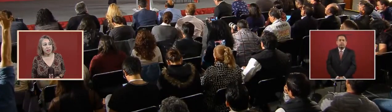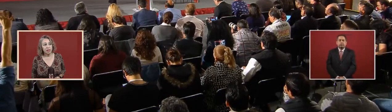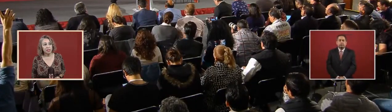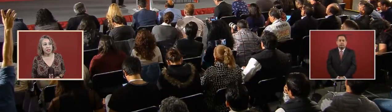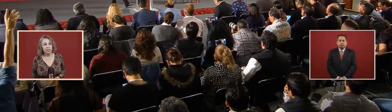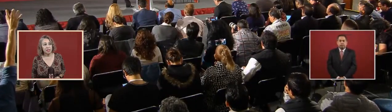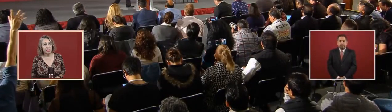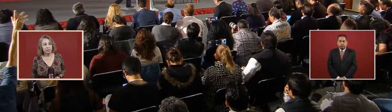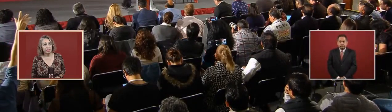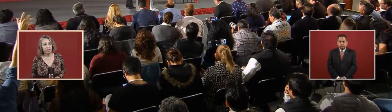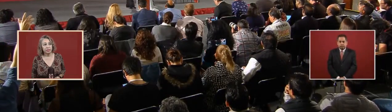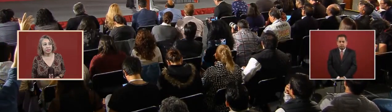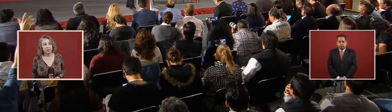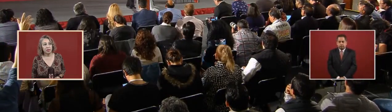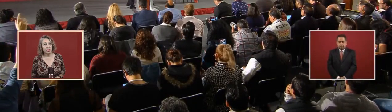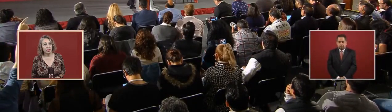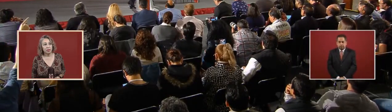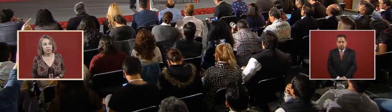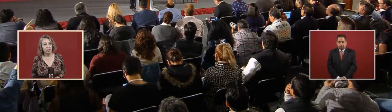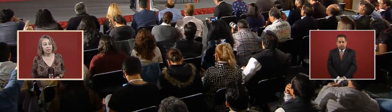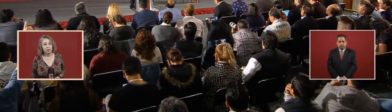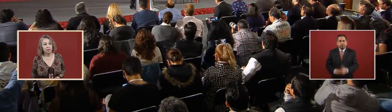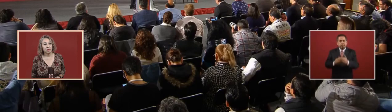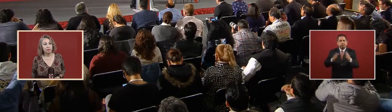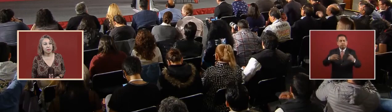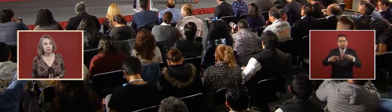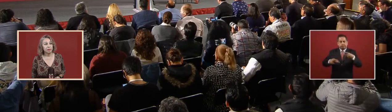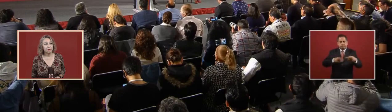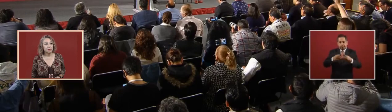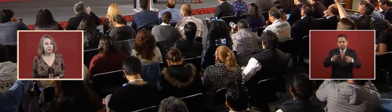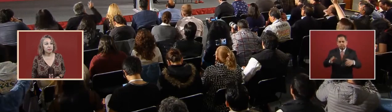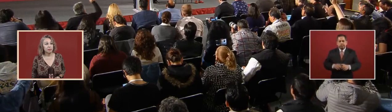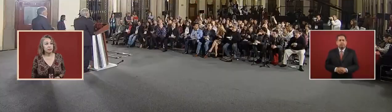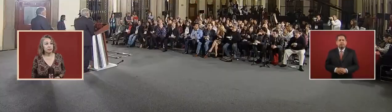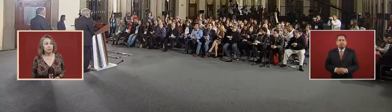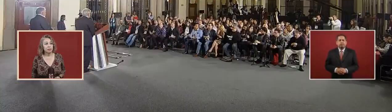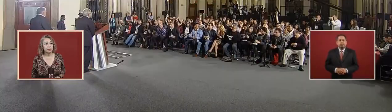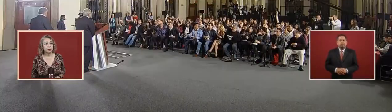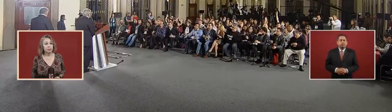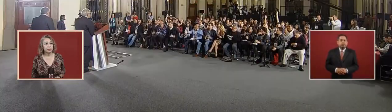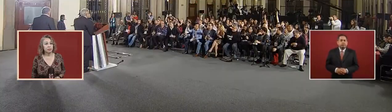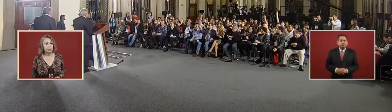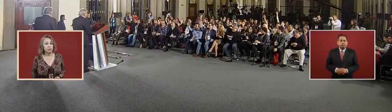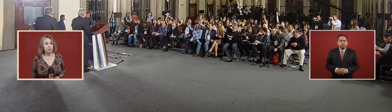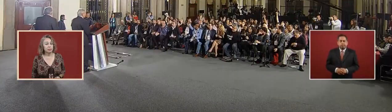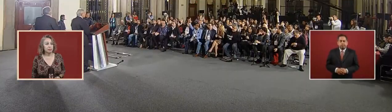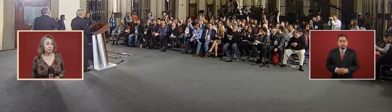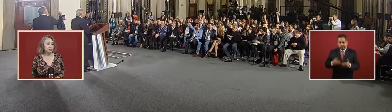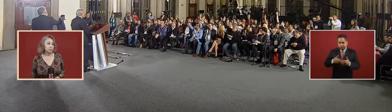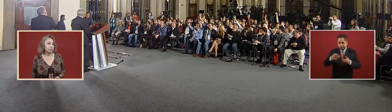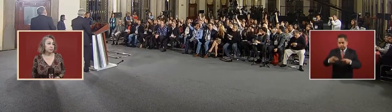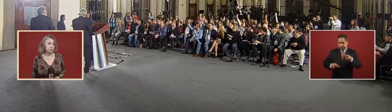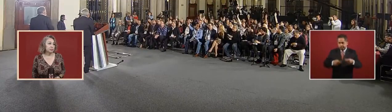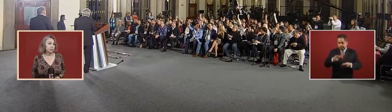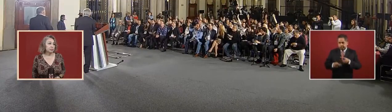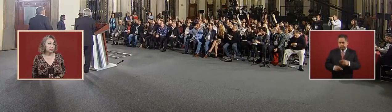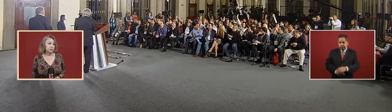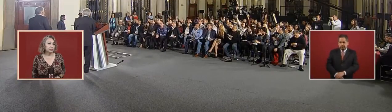So he thinks that's enough. Abrimos la sesión de.